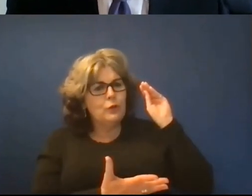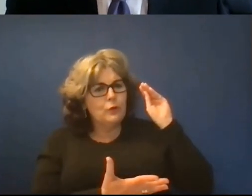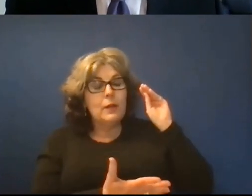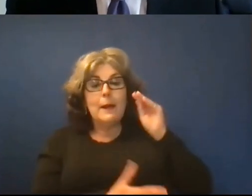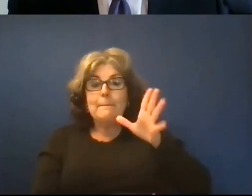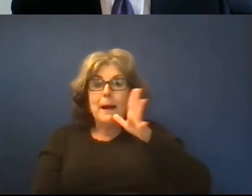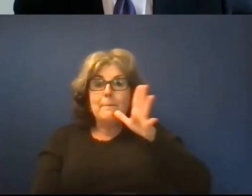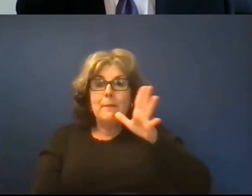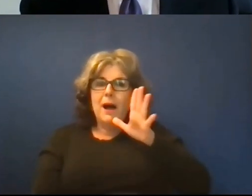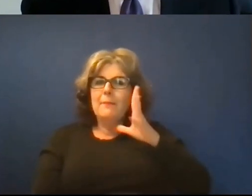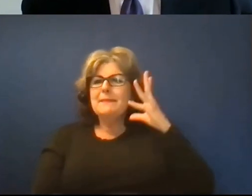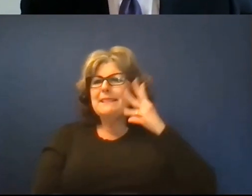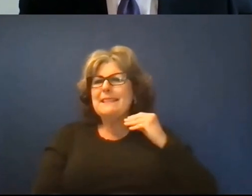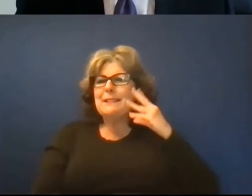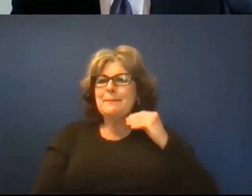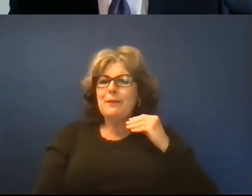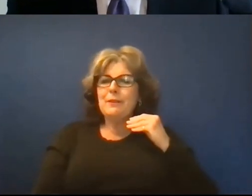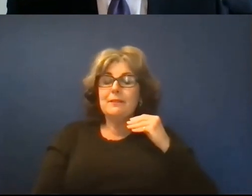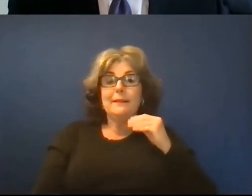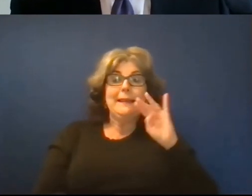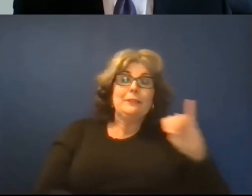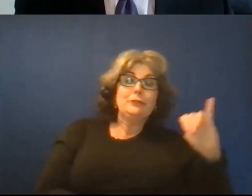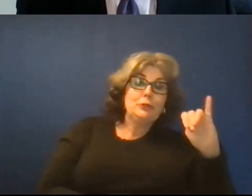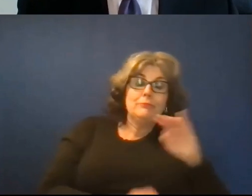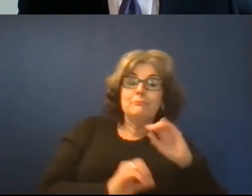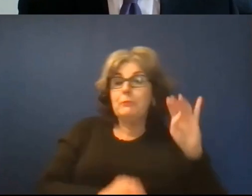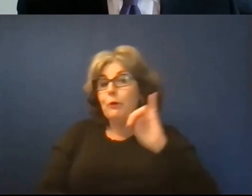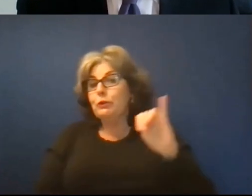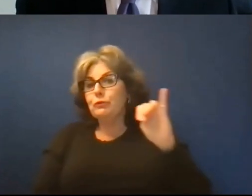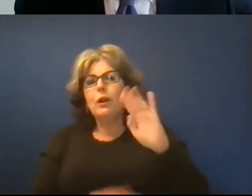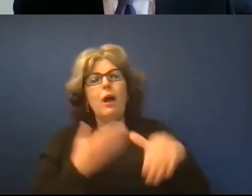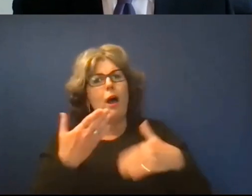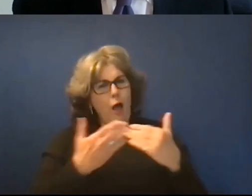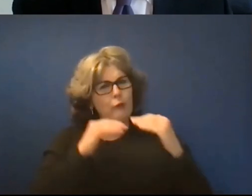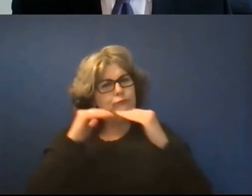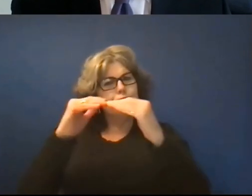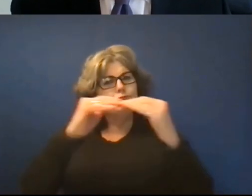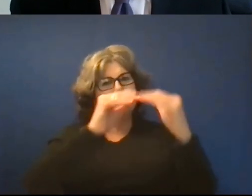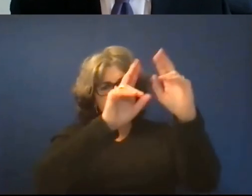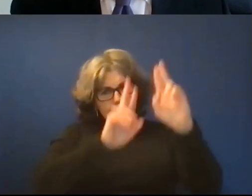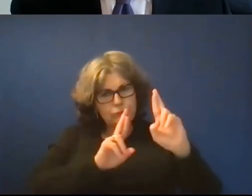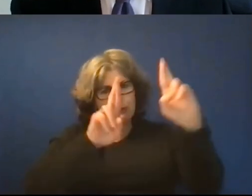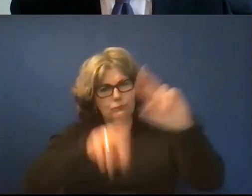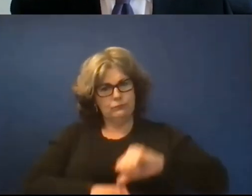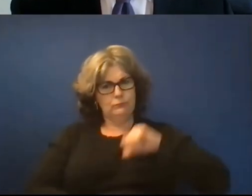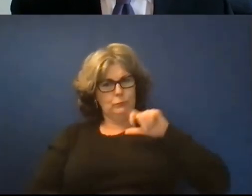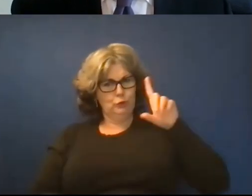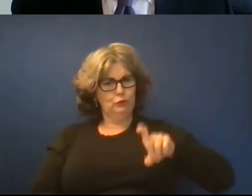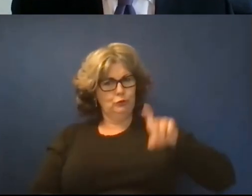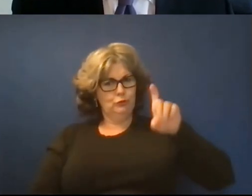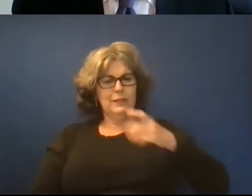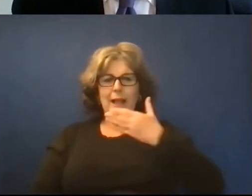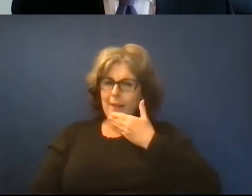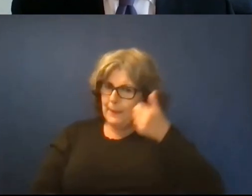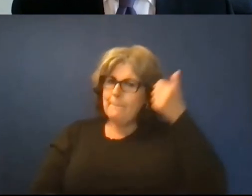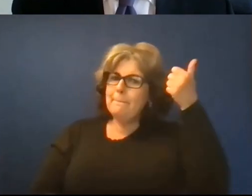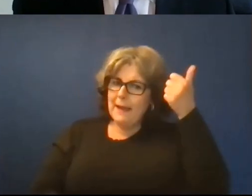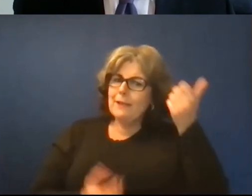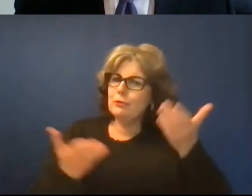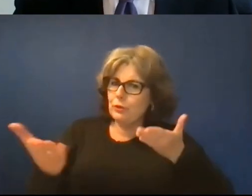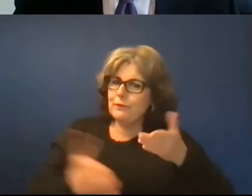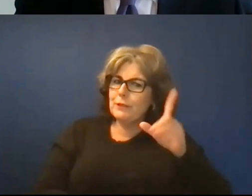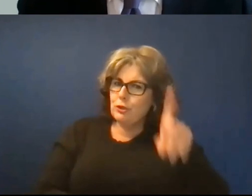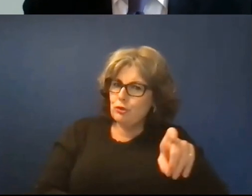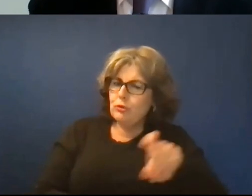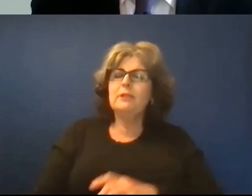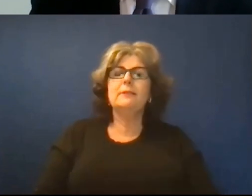mom received, whether you have insurance or not, everyone should be treated with dignity and respect and have the best in services for